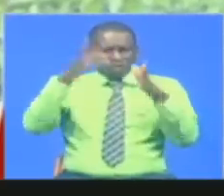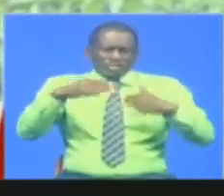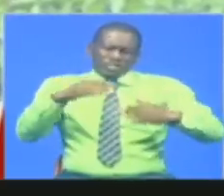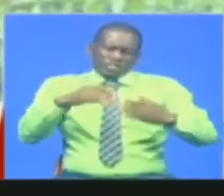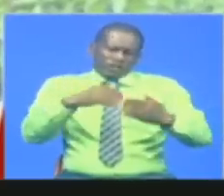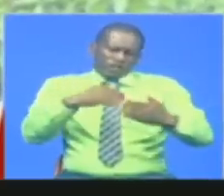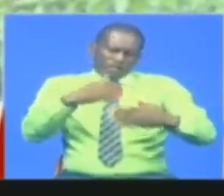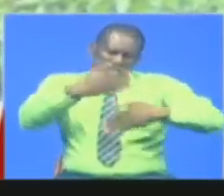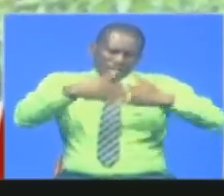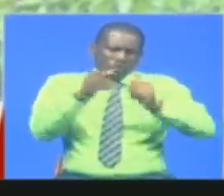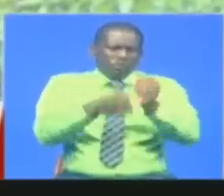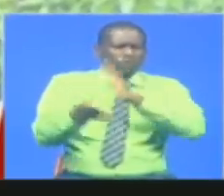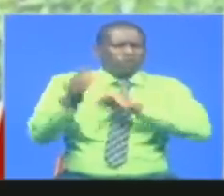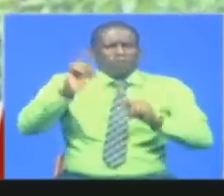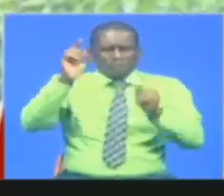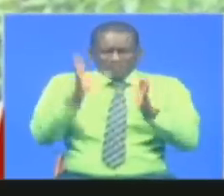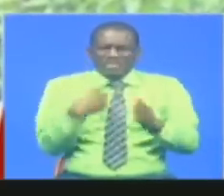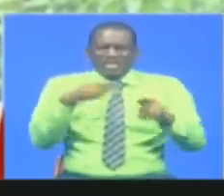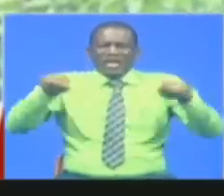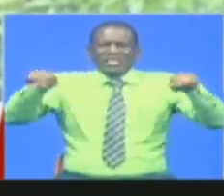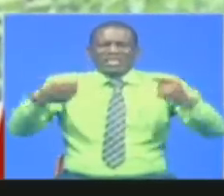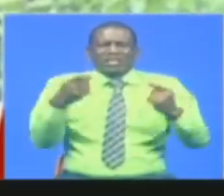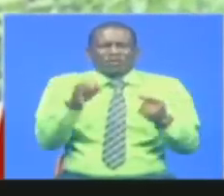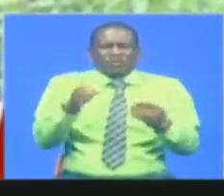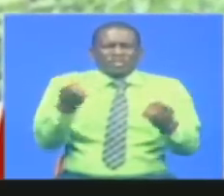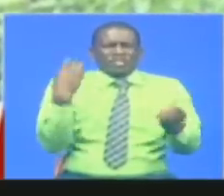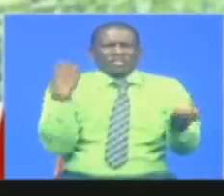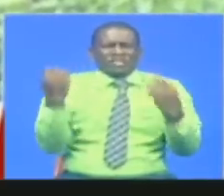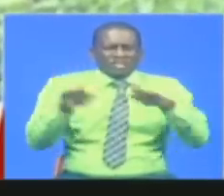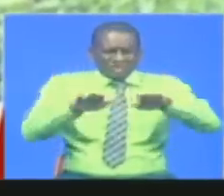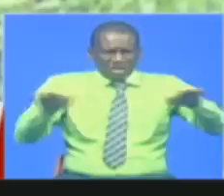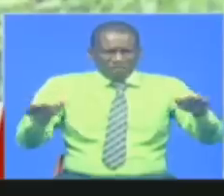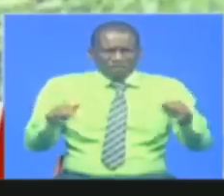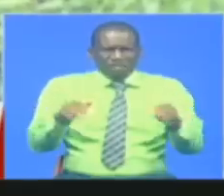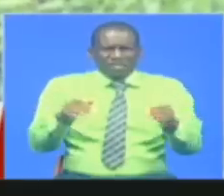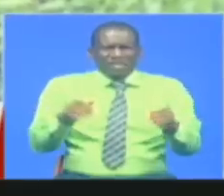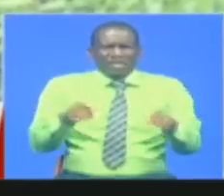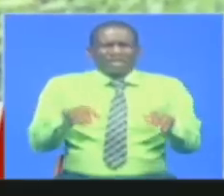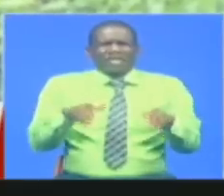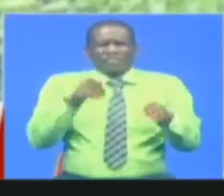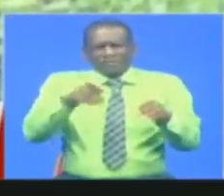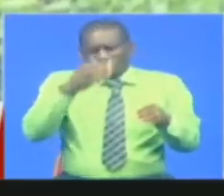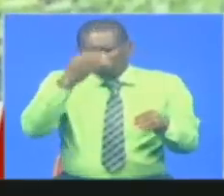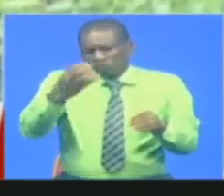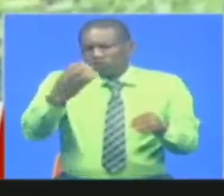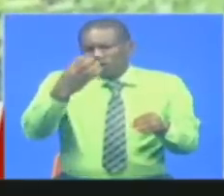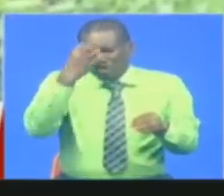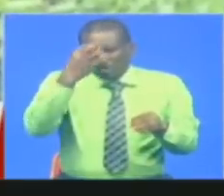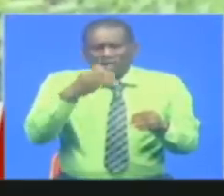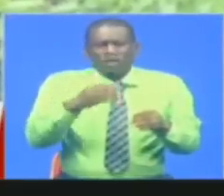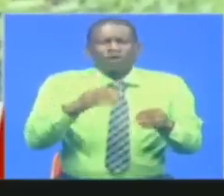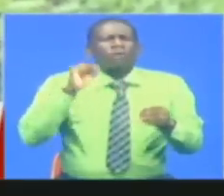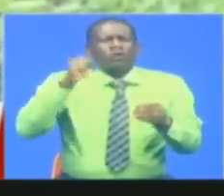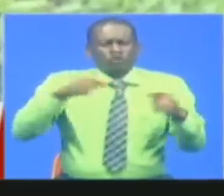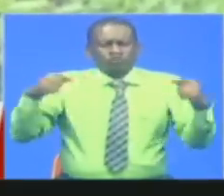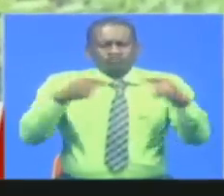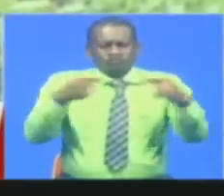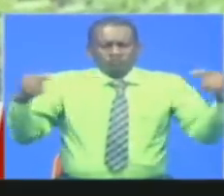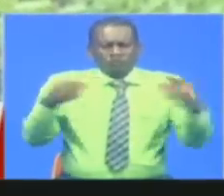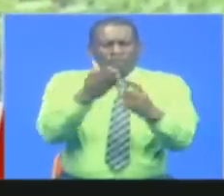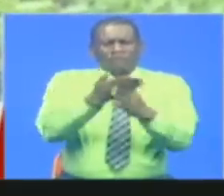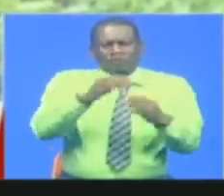former minister view the attack on Kibore Tea Plantation as an extension of bitter political rivalry between Governor Stephen Sang